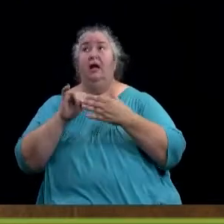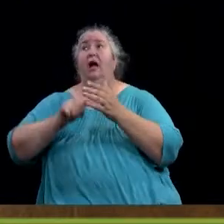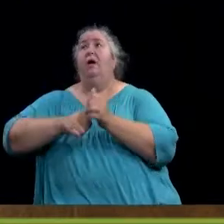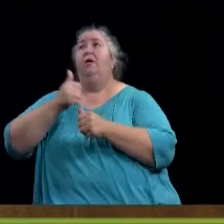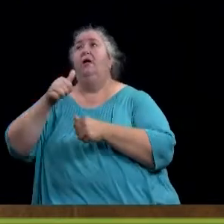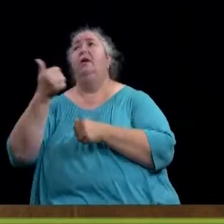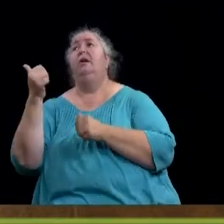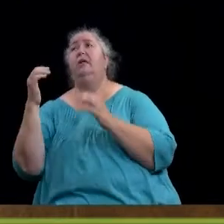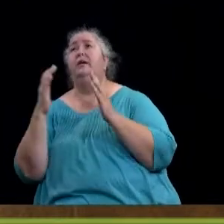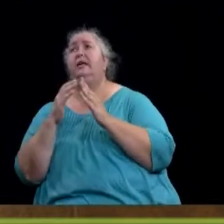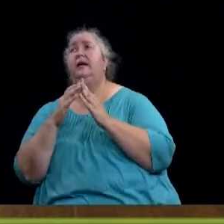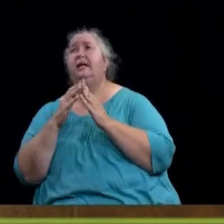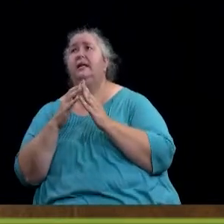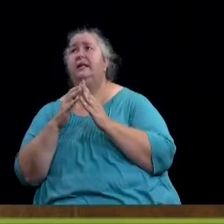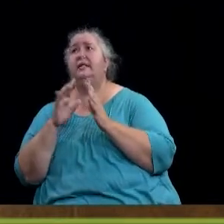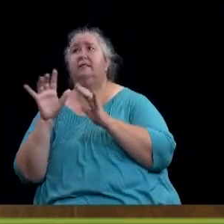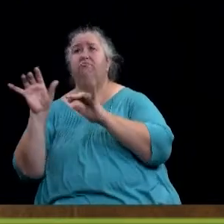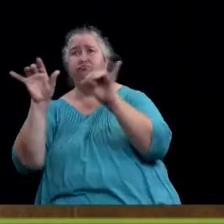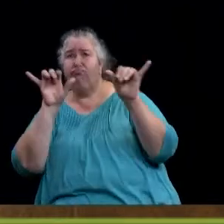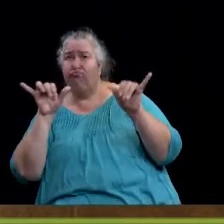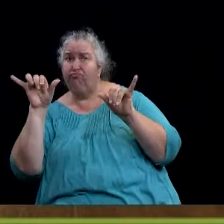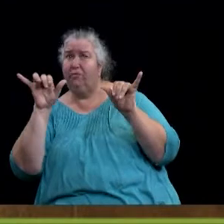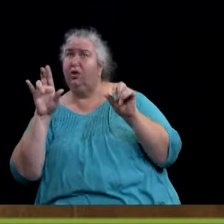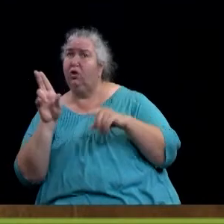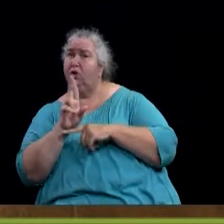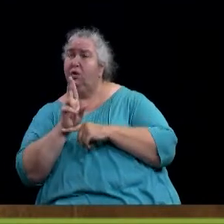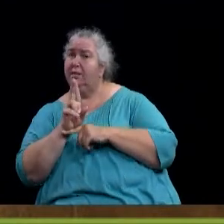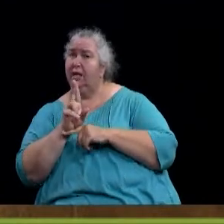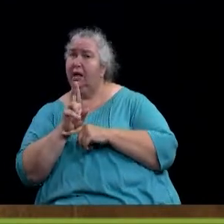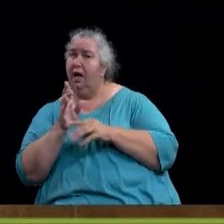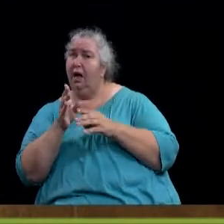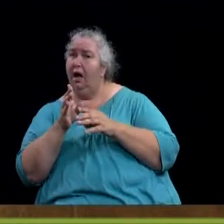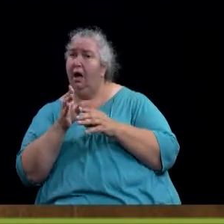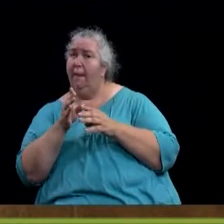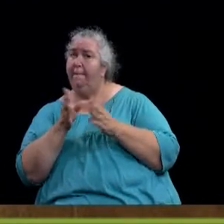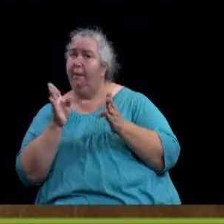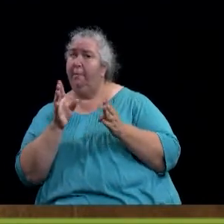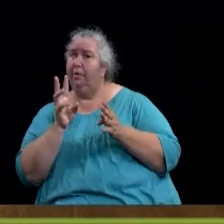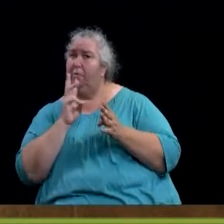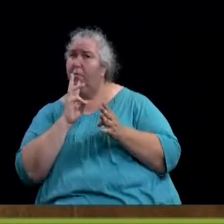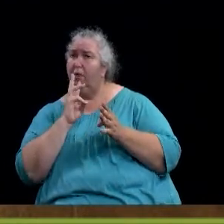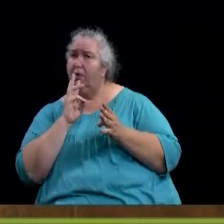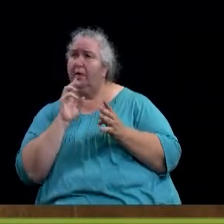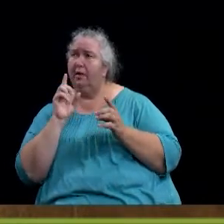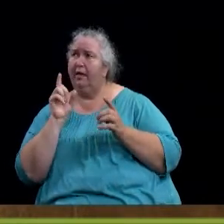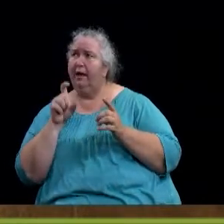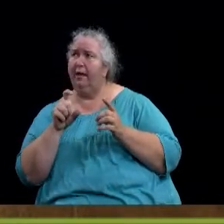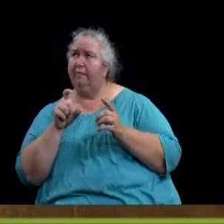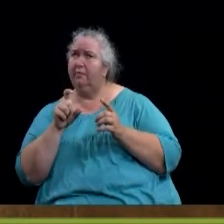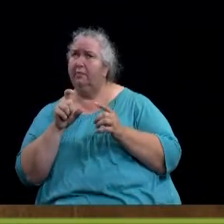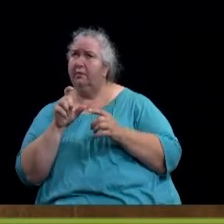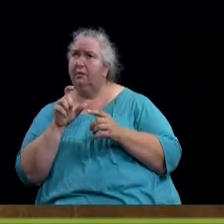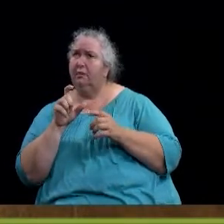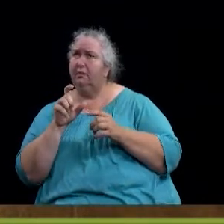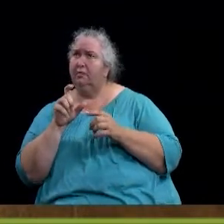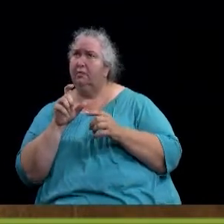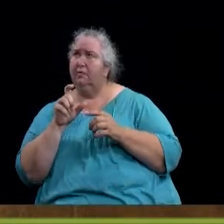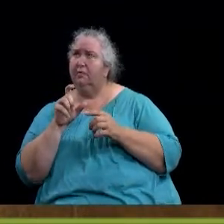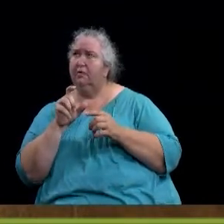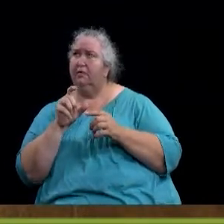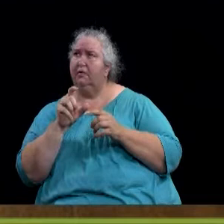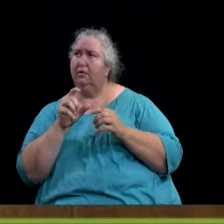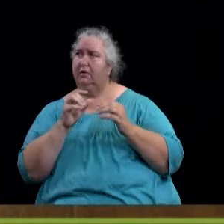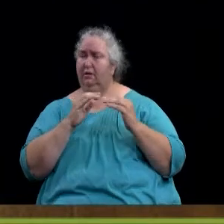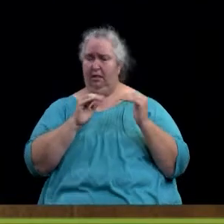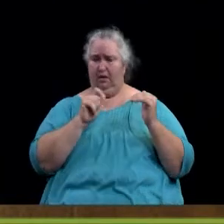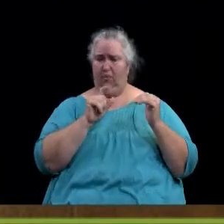public water, they have to go to an acre, but if they're using whatever, some other water system, they can stay at